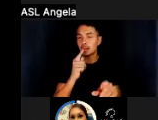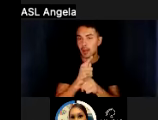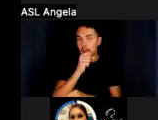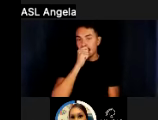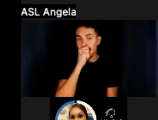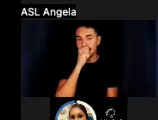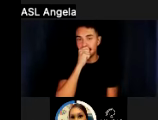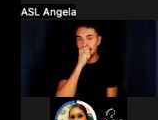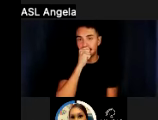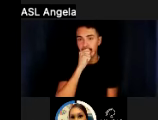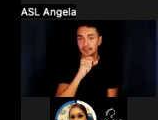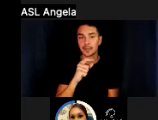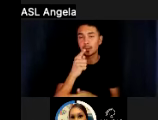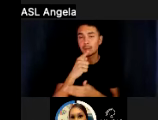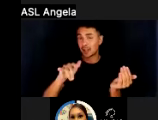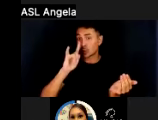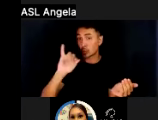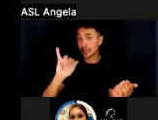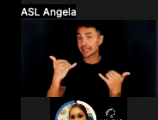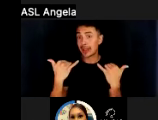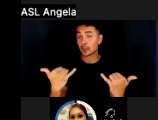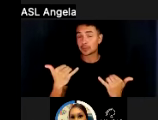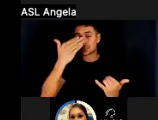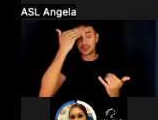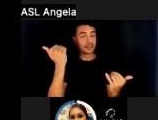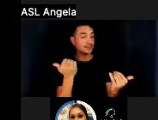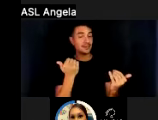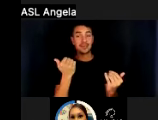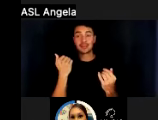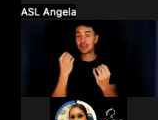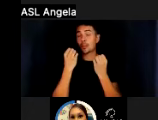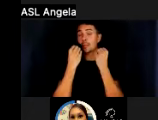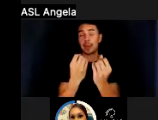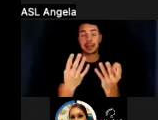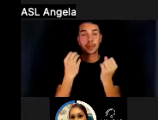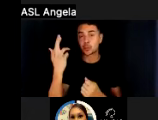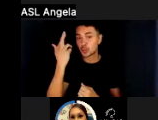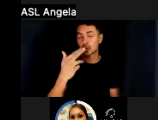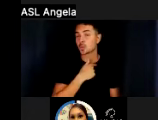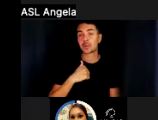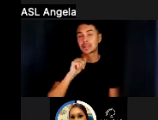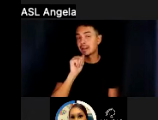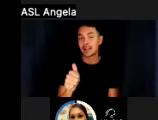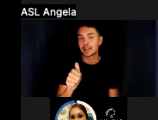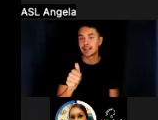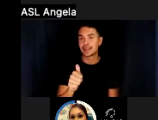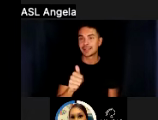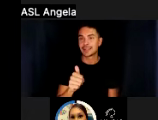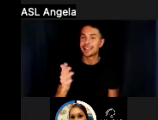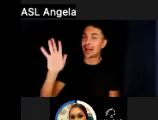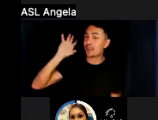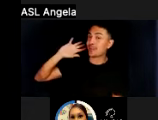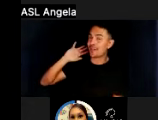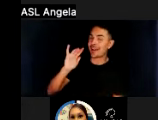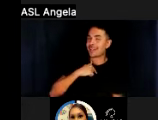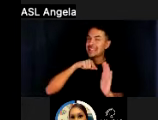know necessarily what that would look like now, because for a variety of reasons, we aren't out killing